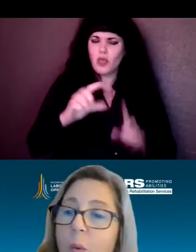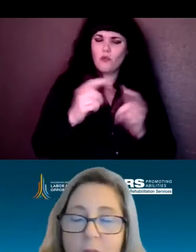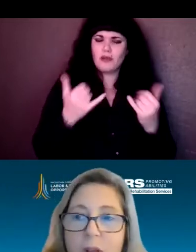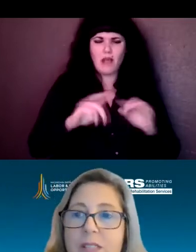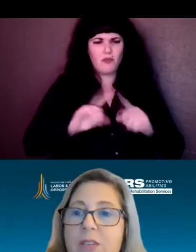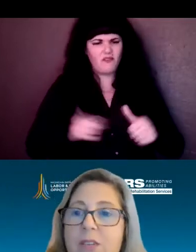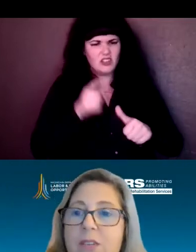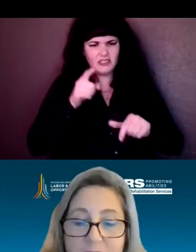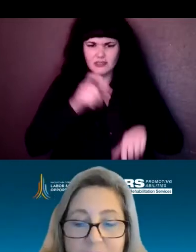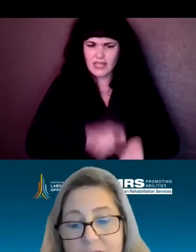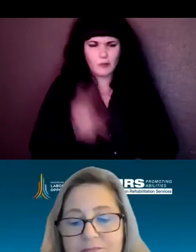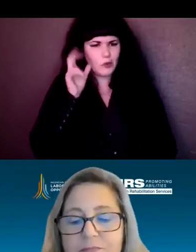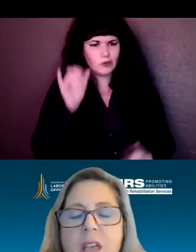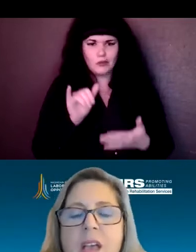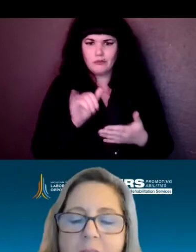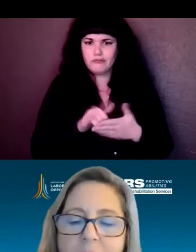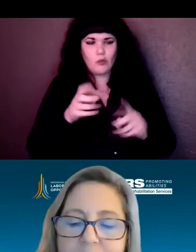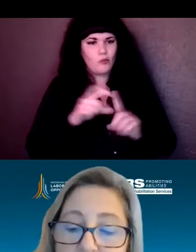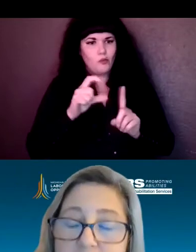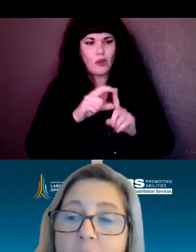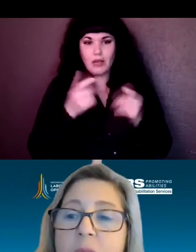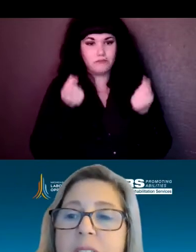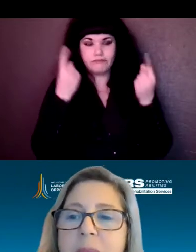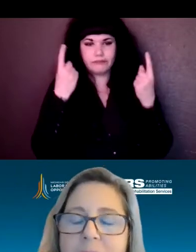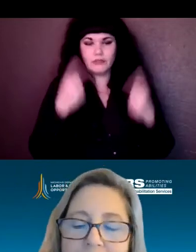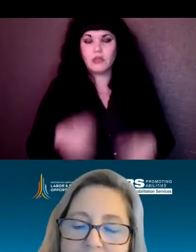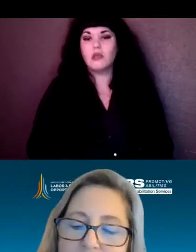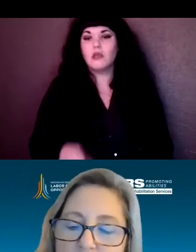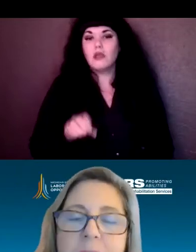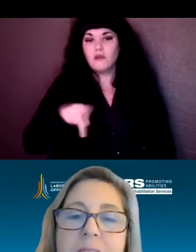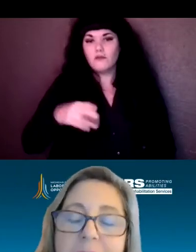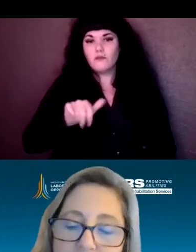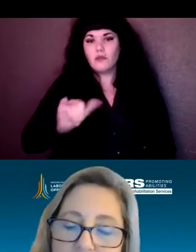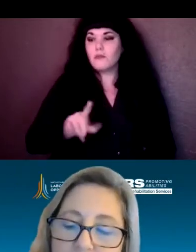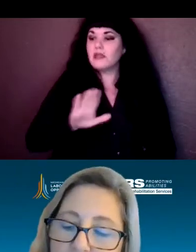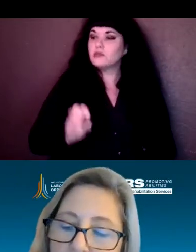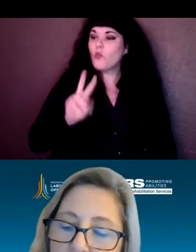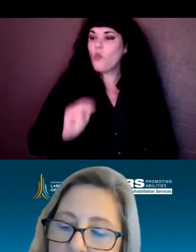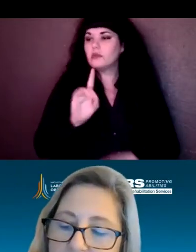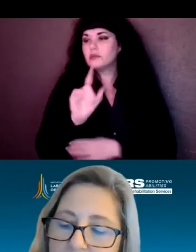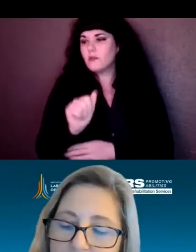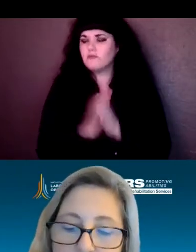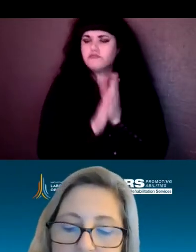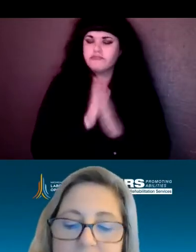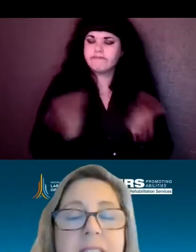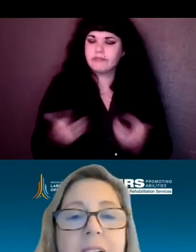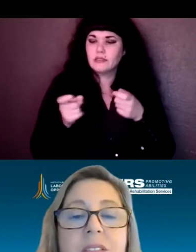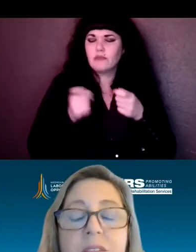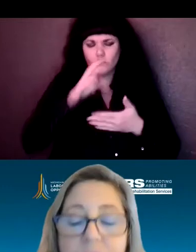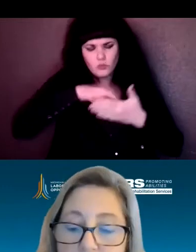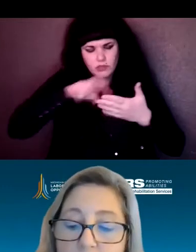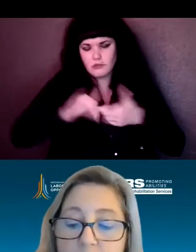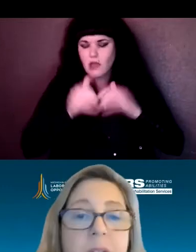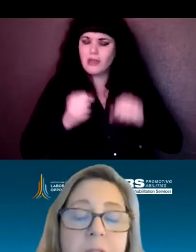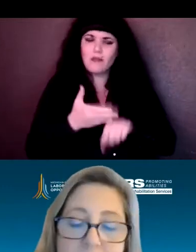idea what it was or even how to say it. Philip's own disability has motivated him to research ways of improving the science